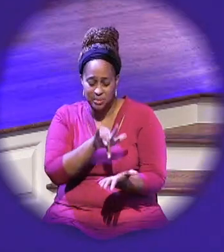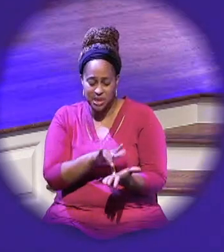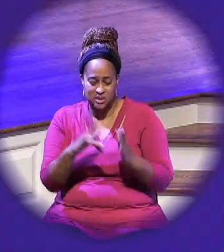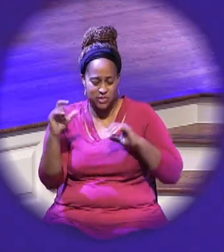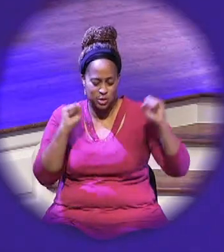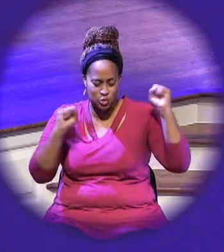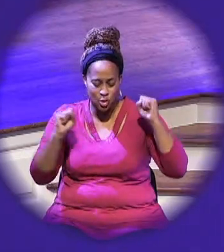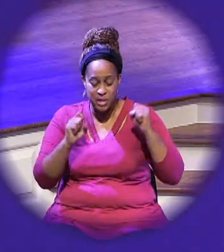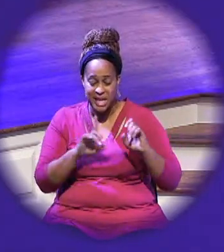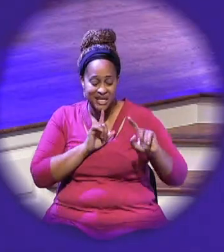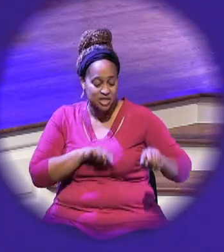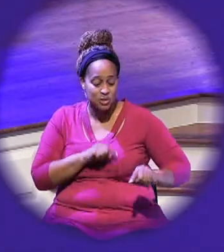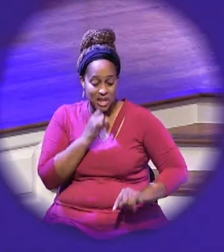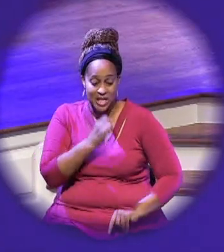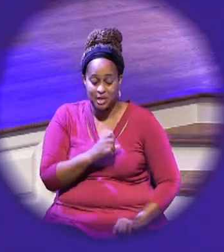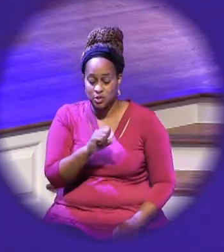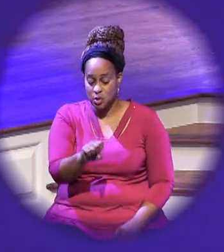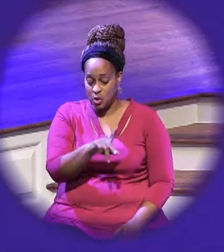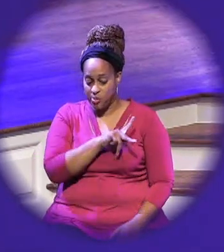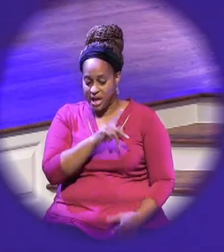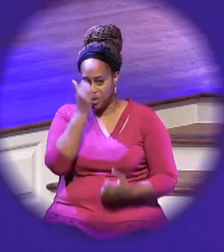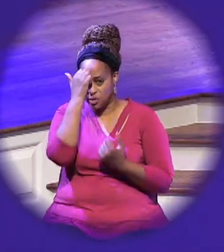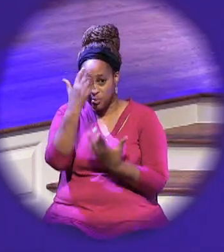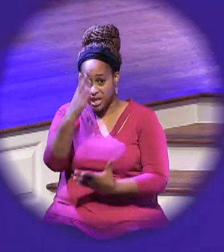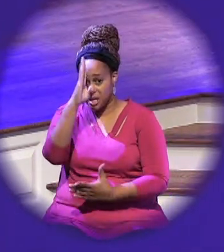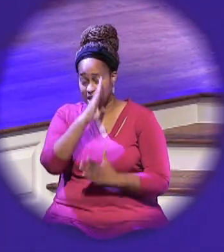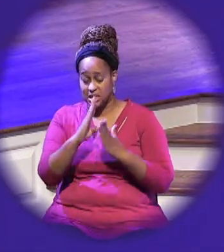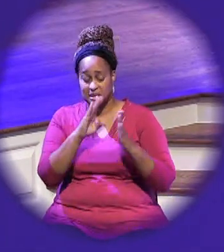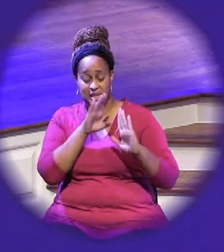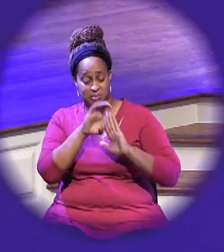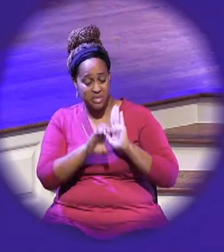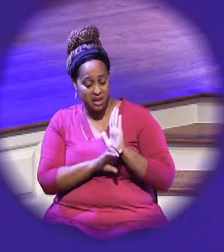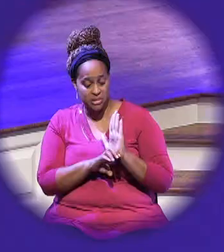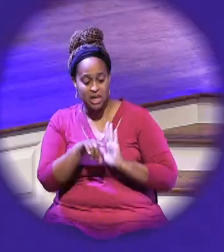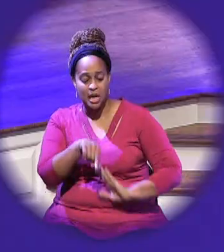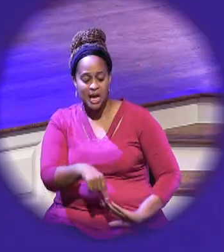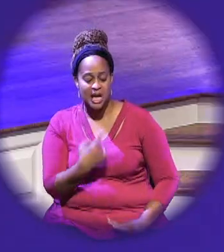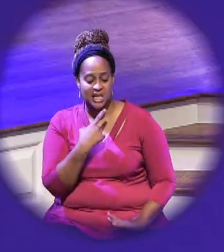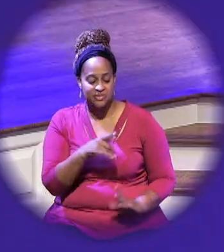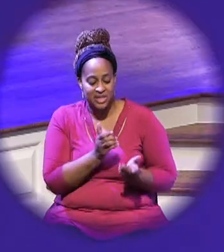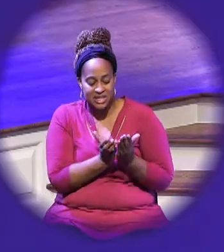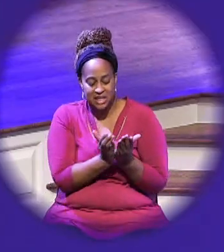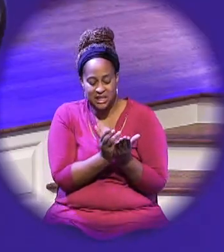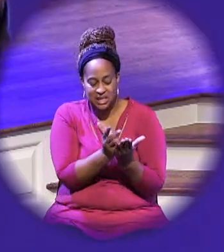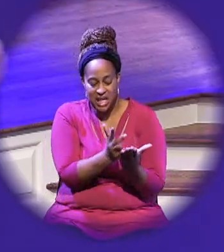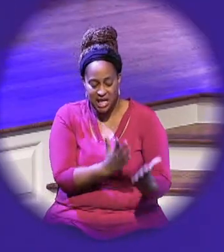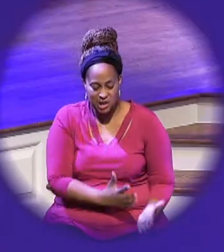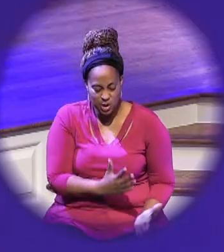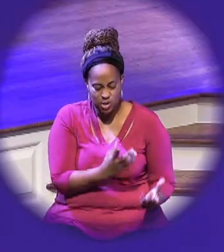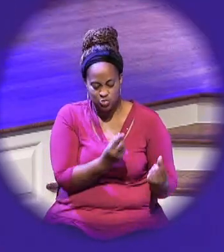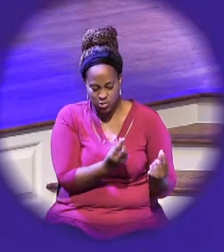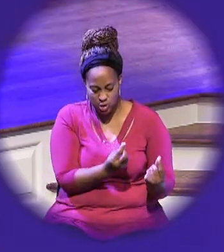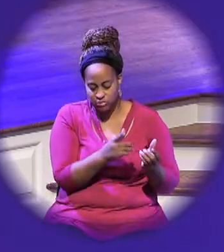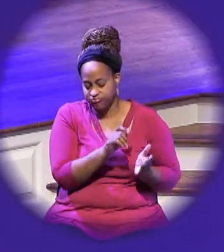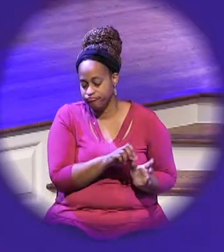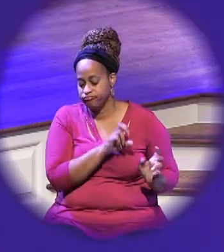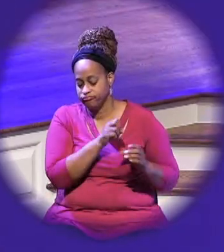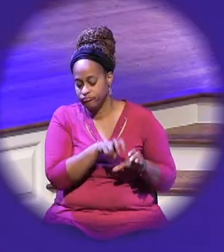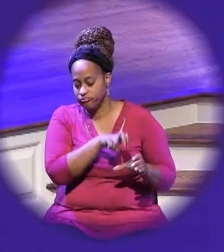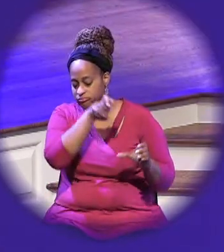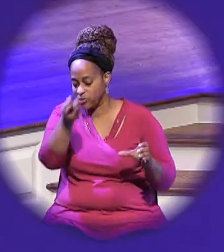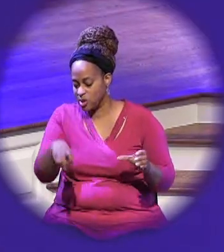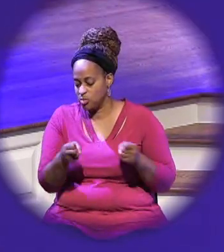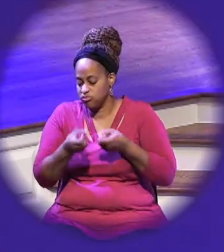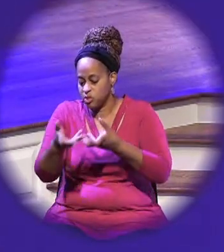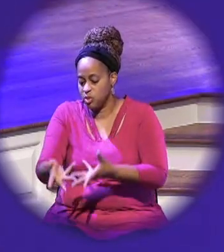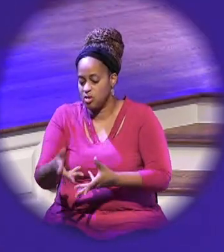his solution is not to go back and obey God's commandments, but to have the sailors hurl him into the sea. That's where we left